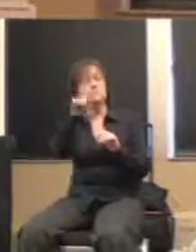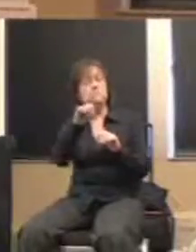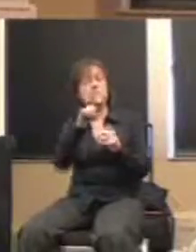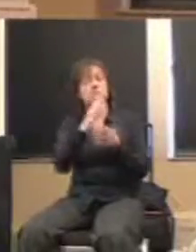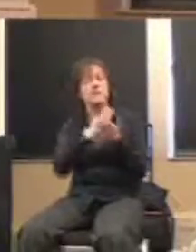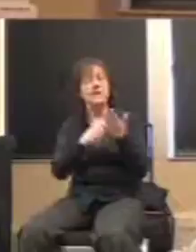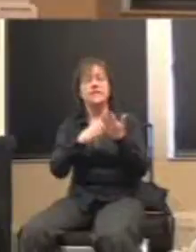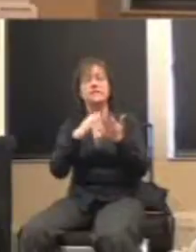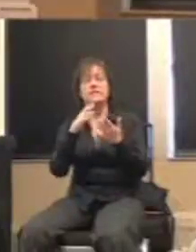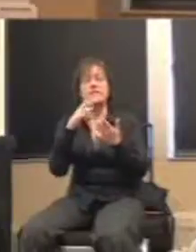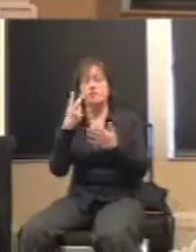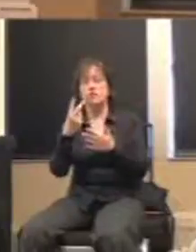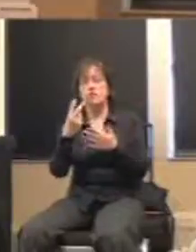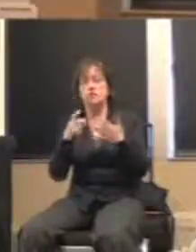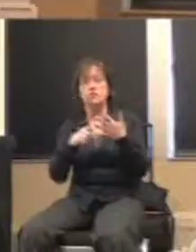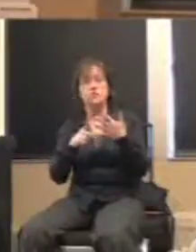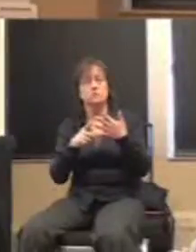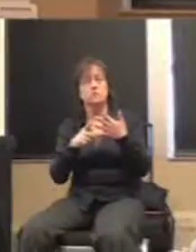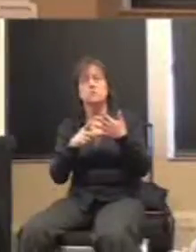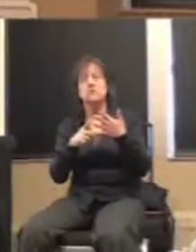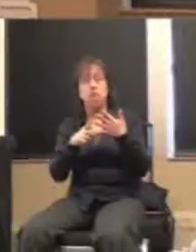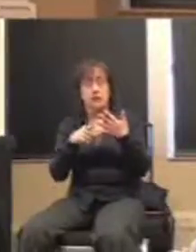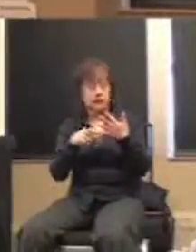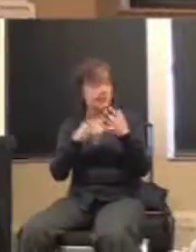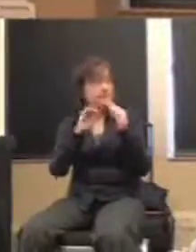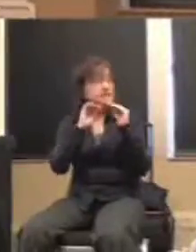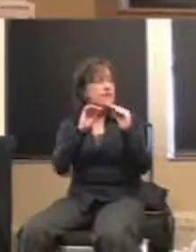2 because not only does it teach,